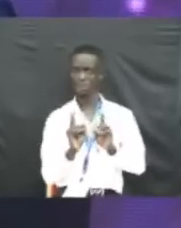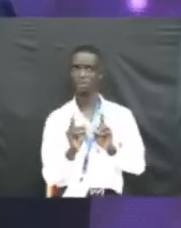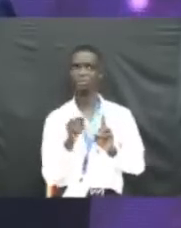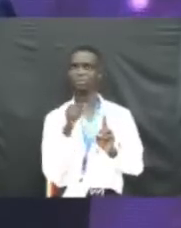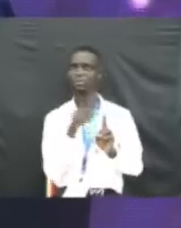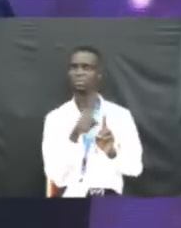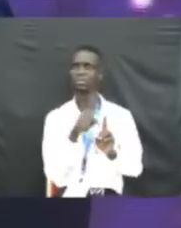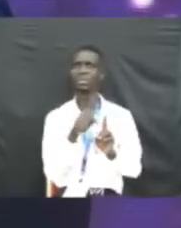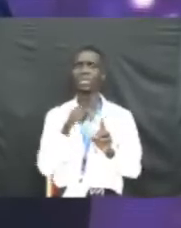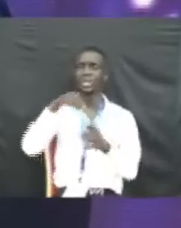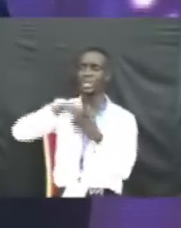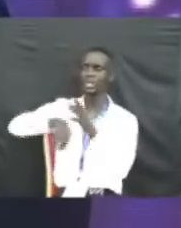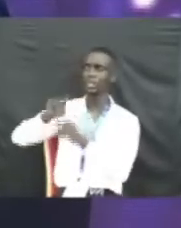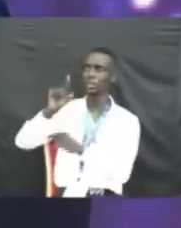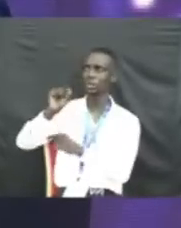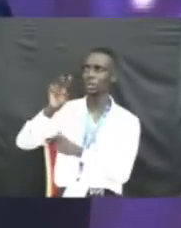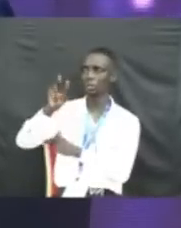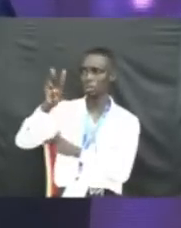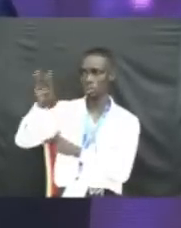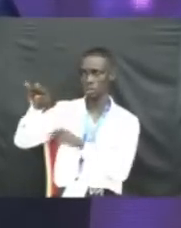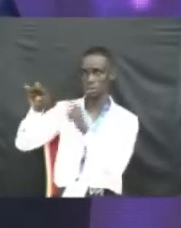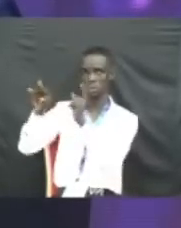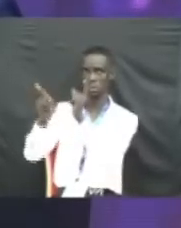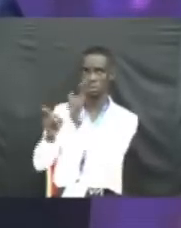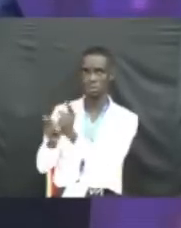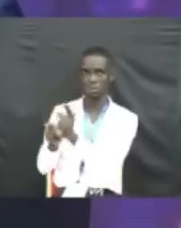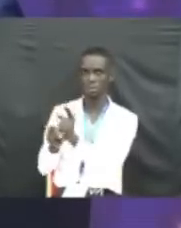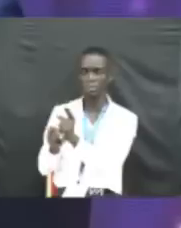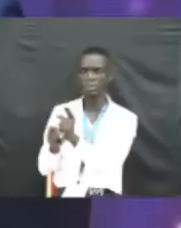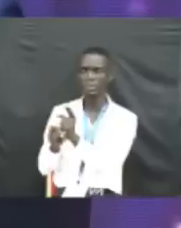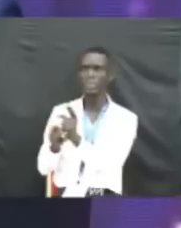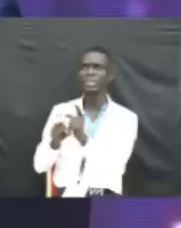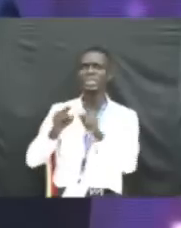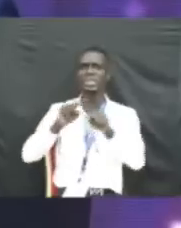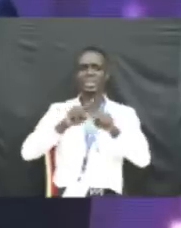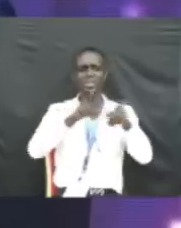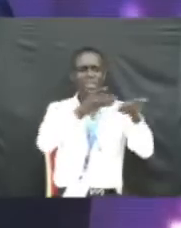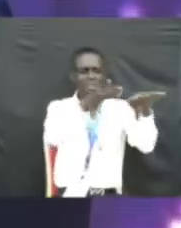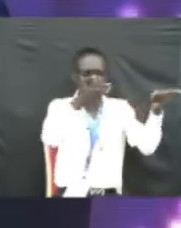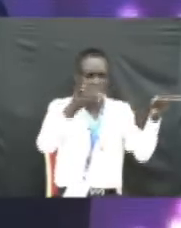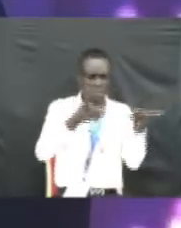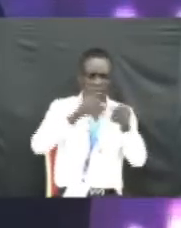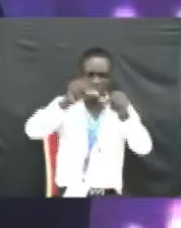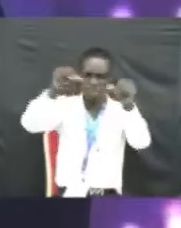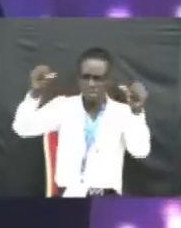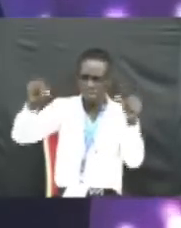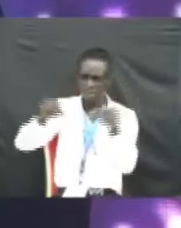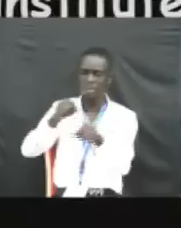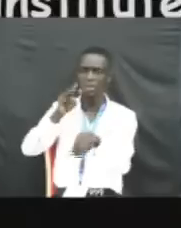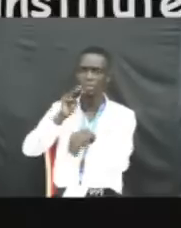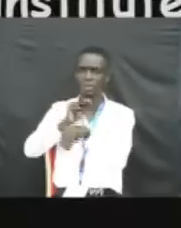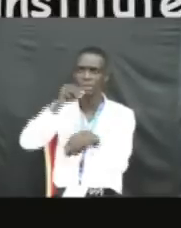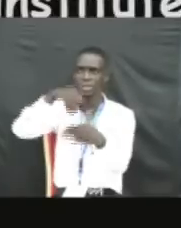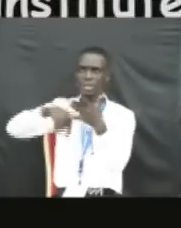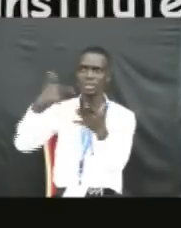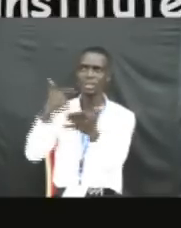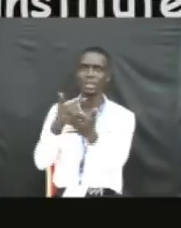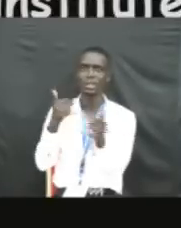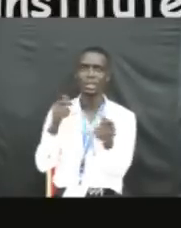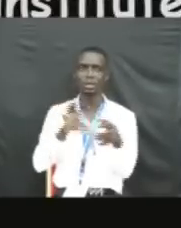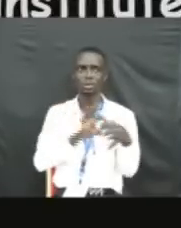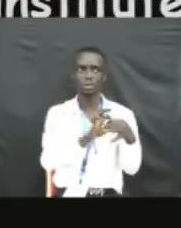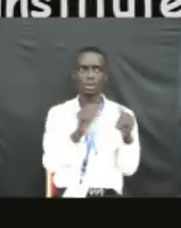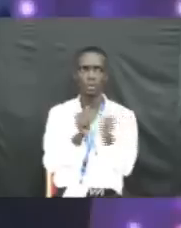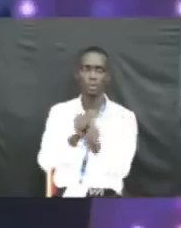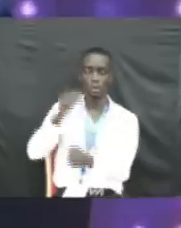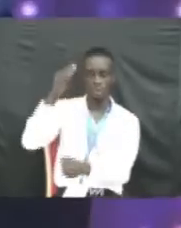in 2022 alone, the various districts, areas, and ministries in Ghana together with headquarters